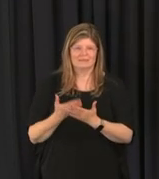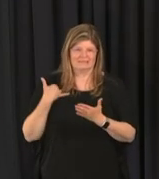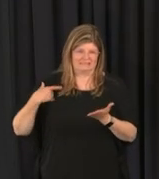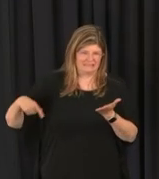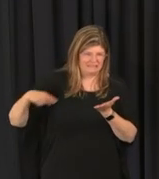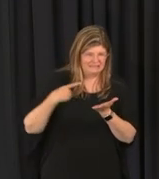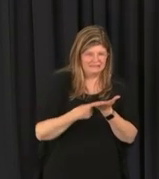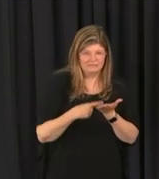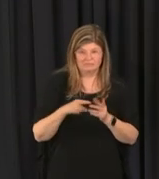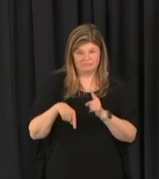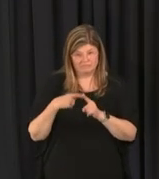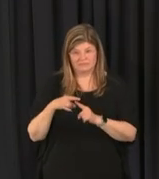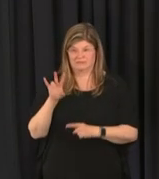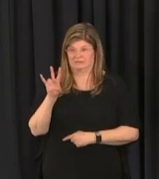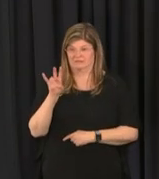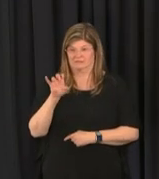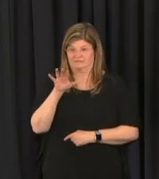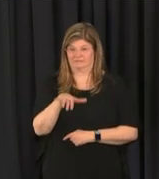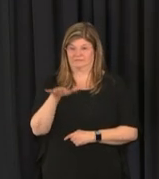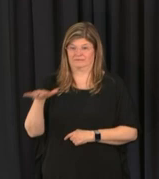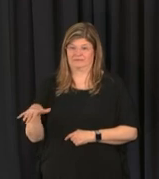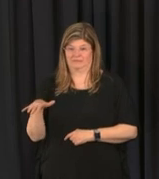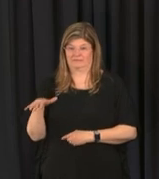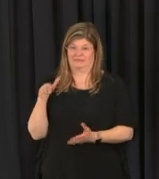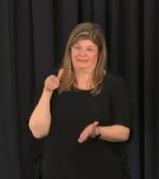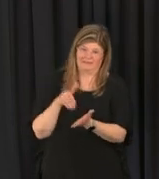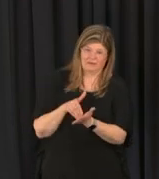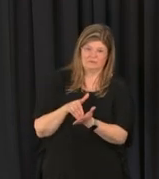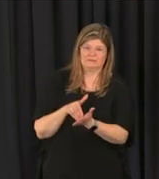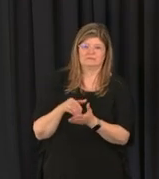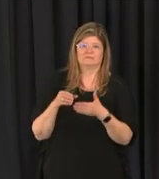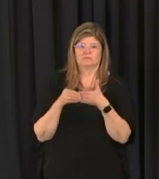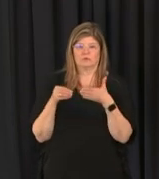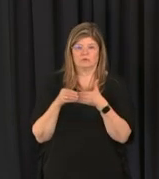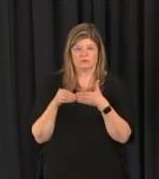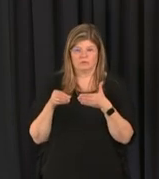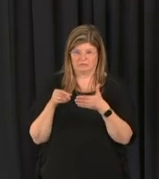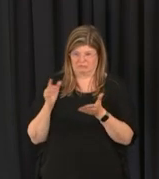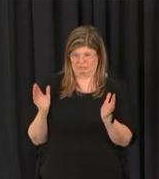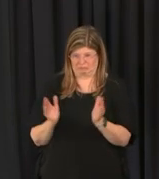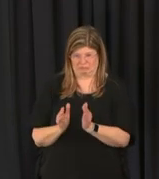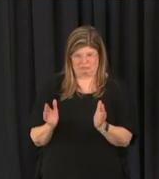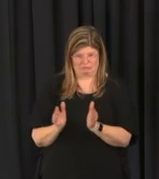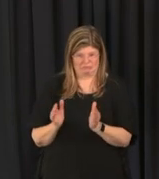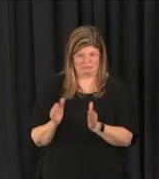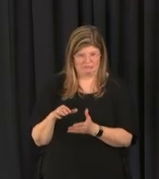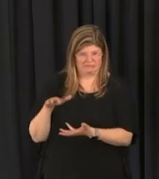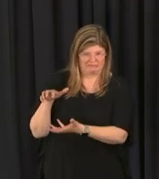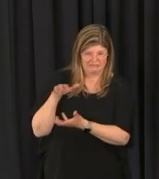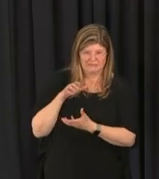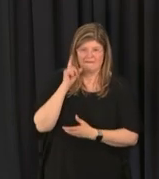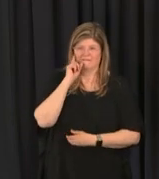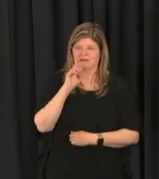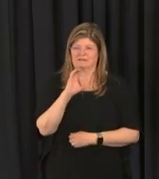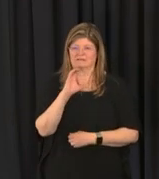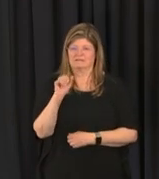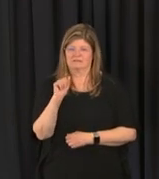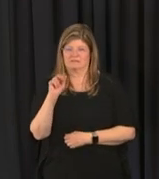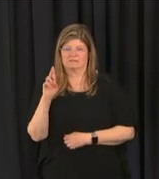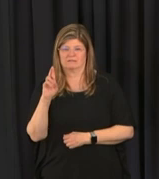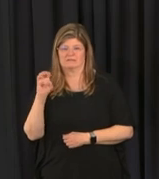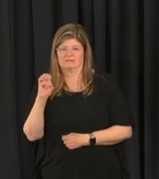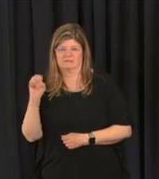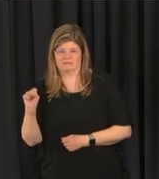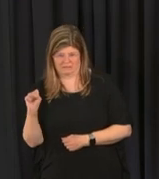about the $755 million we were shorted in the CARES Act. and we are grateful that